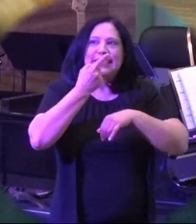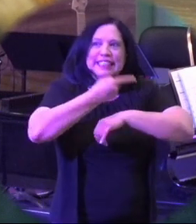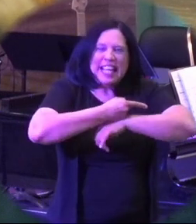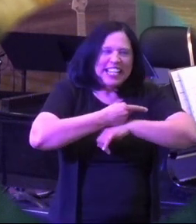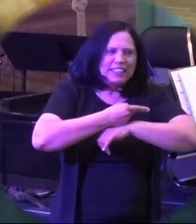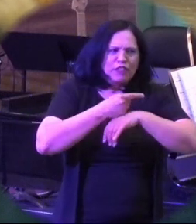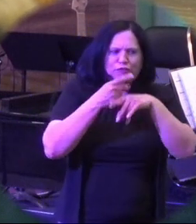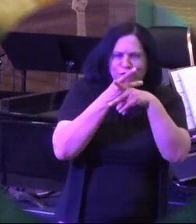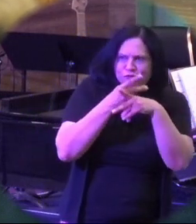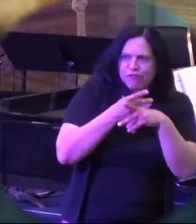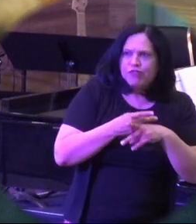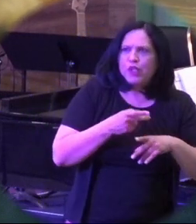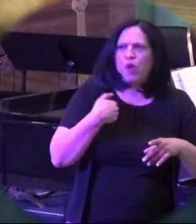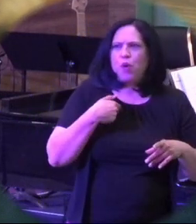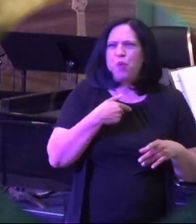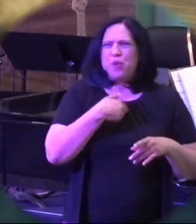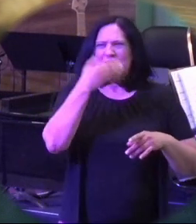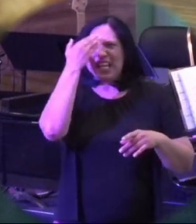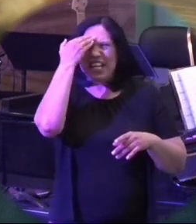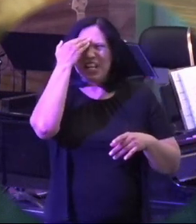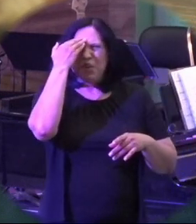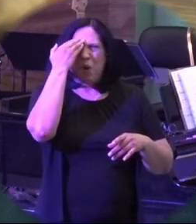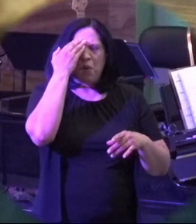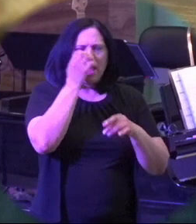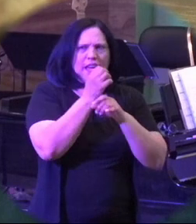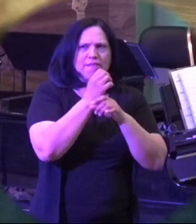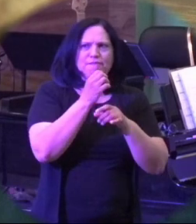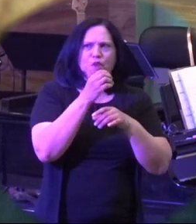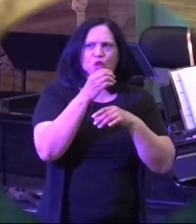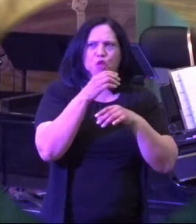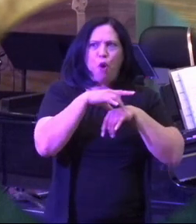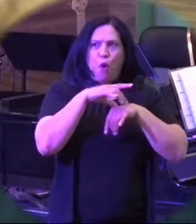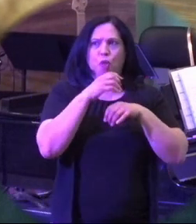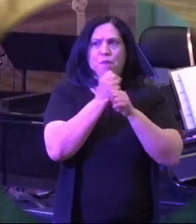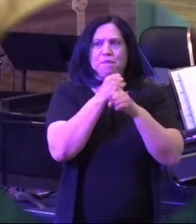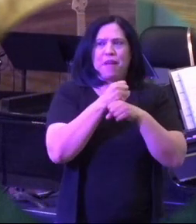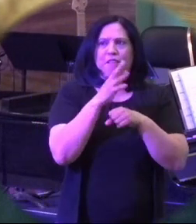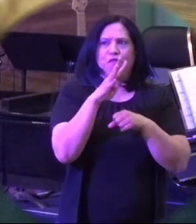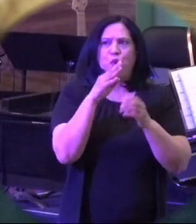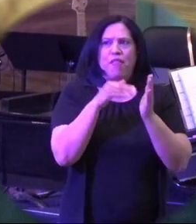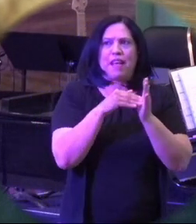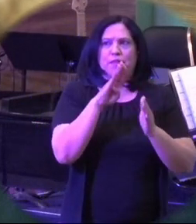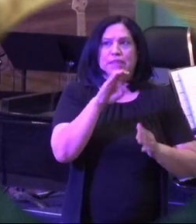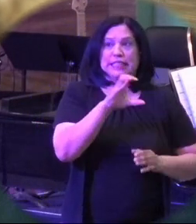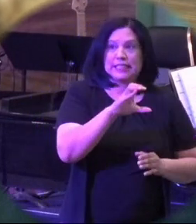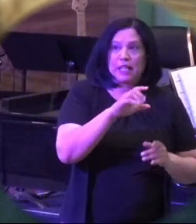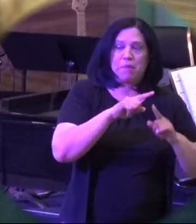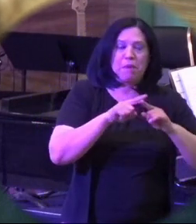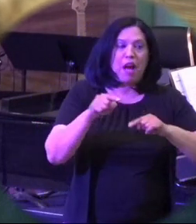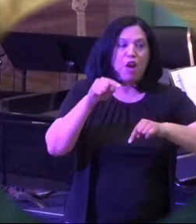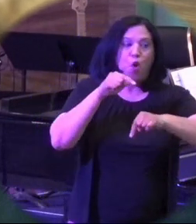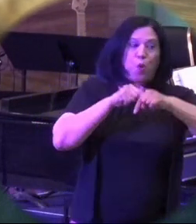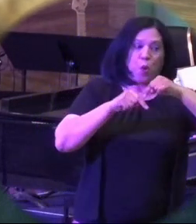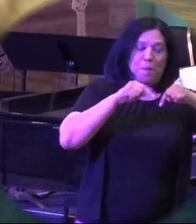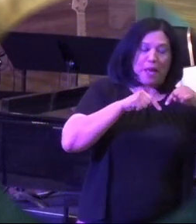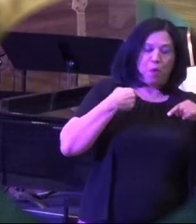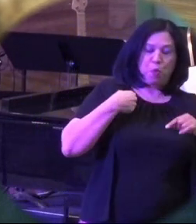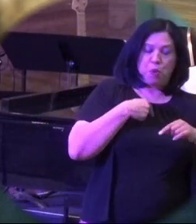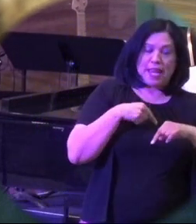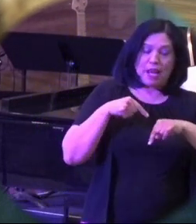occurred at minimum of 4,000 years BC. But starting back with David and going to Moses, we're going backwards in